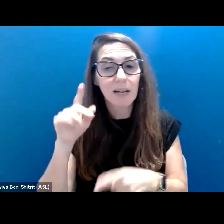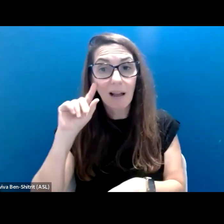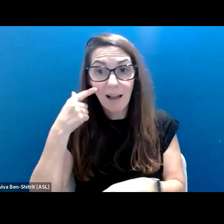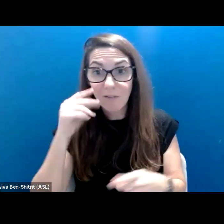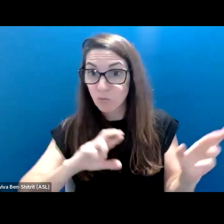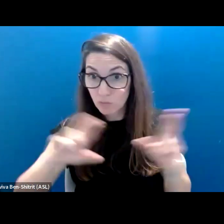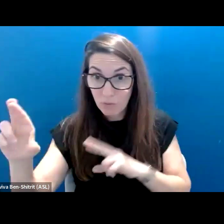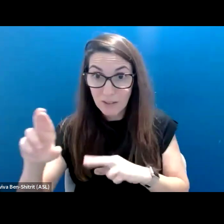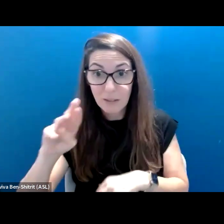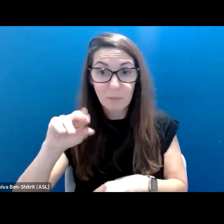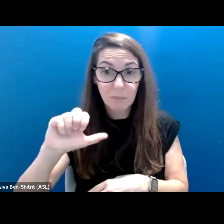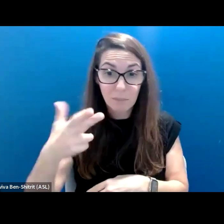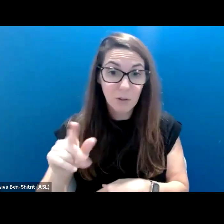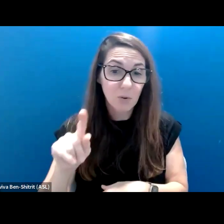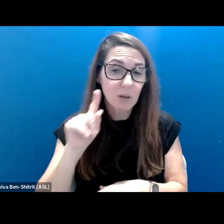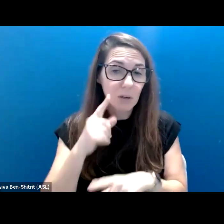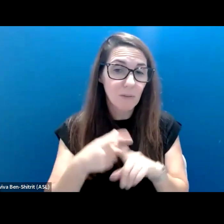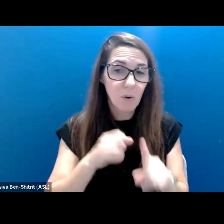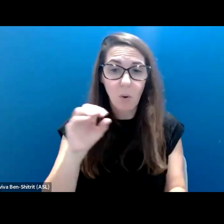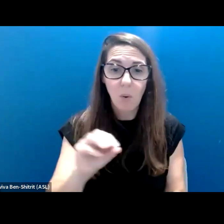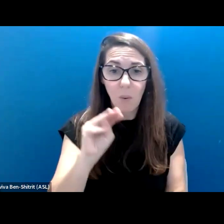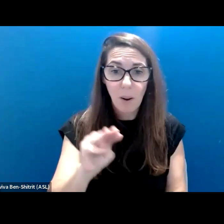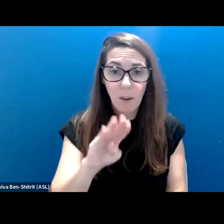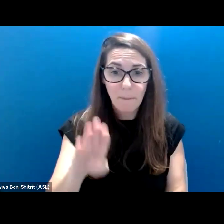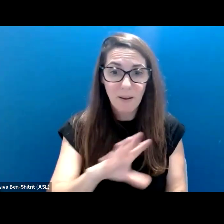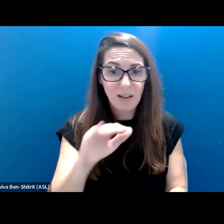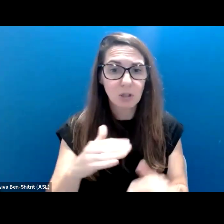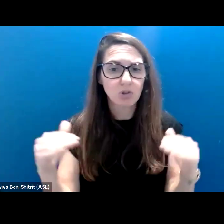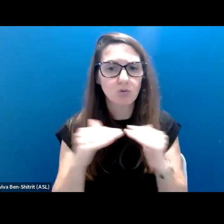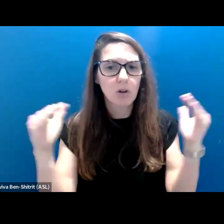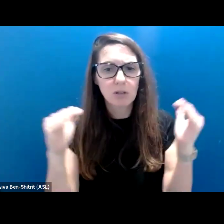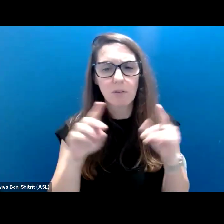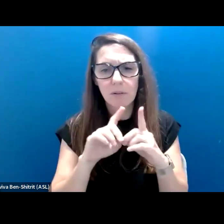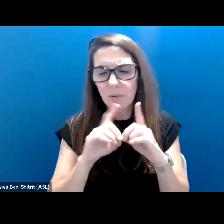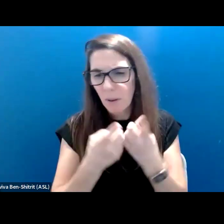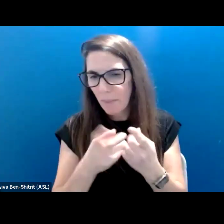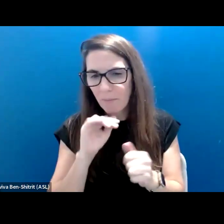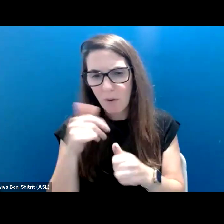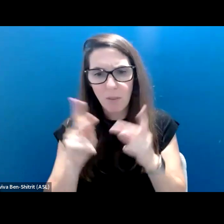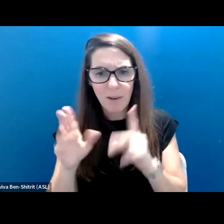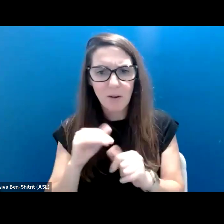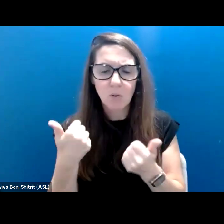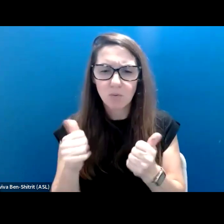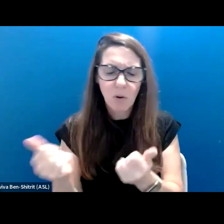in March, hear from OMB or the Justice Department or other folks, and also to solicit folks